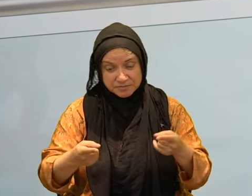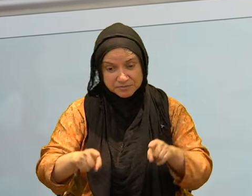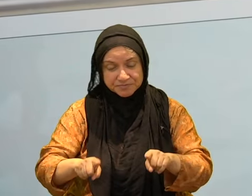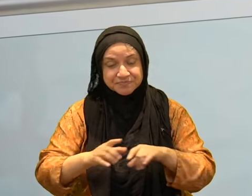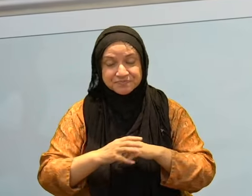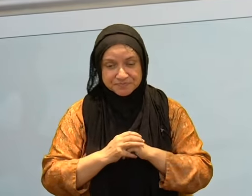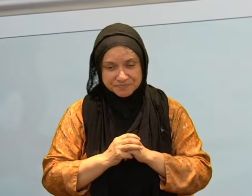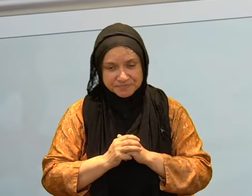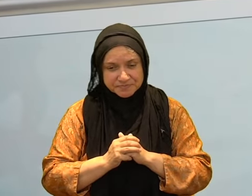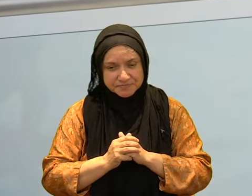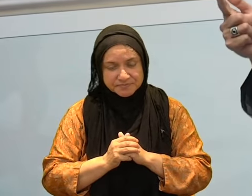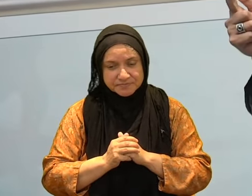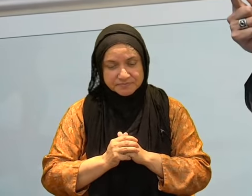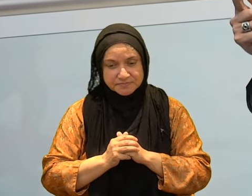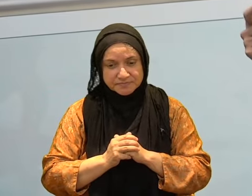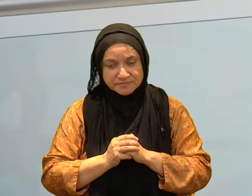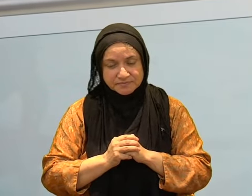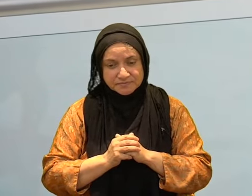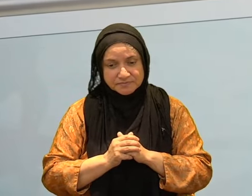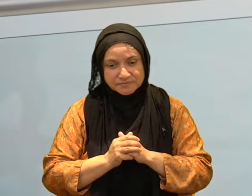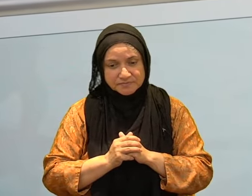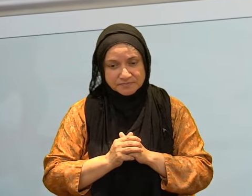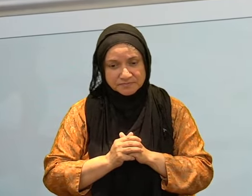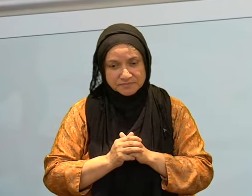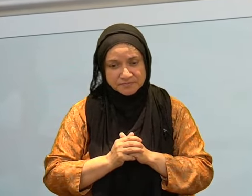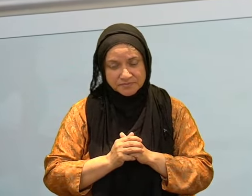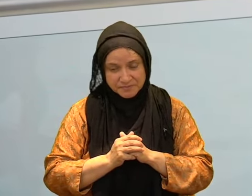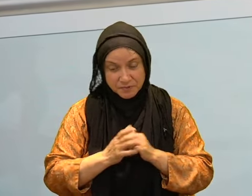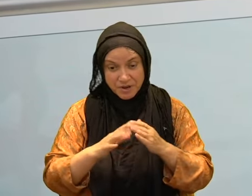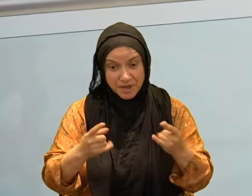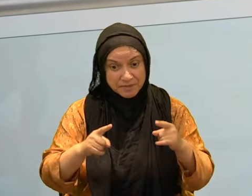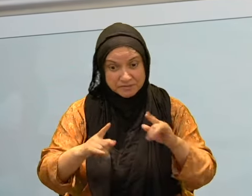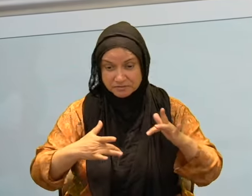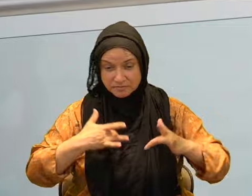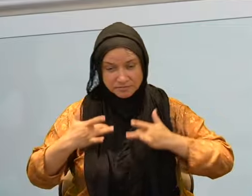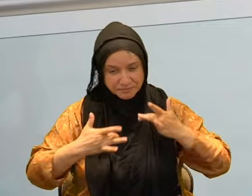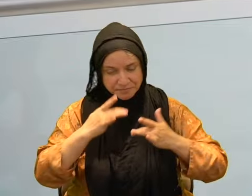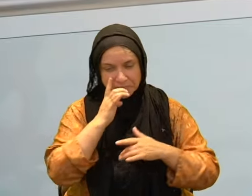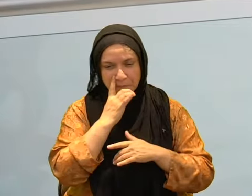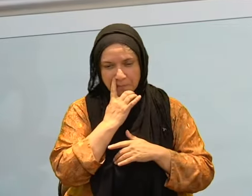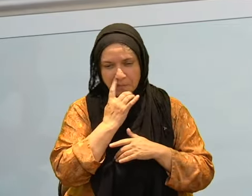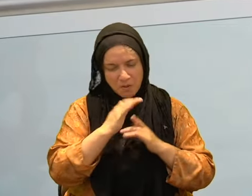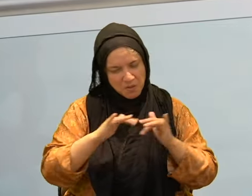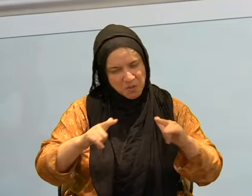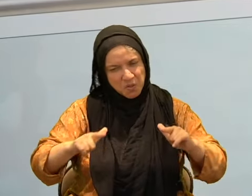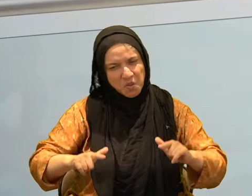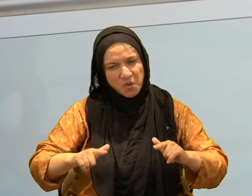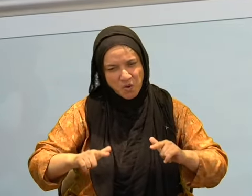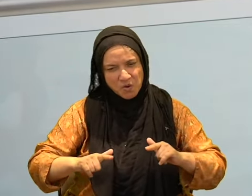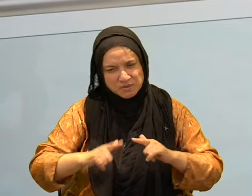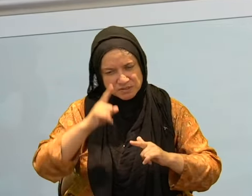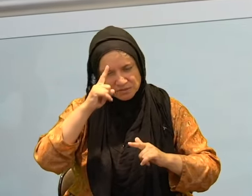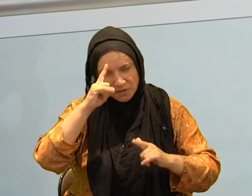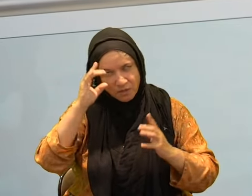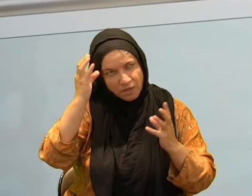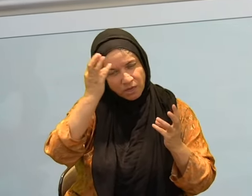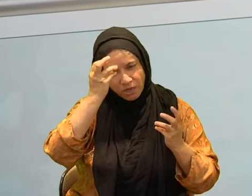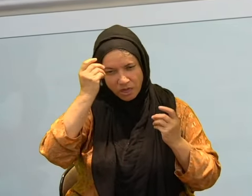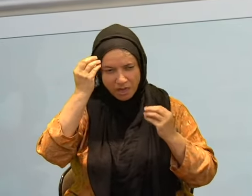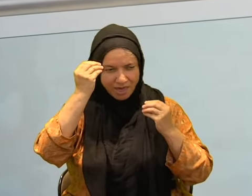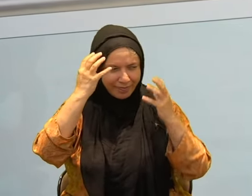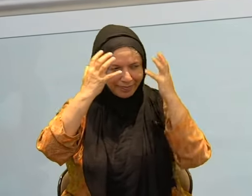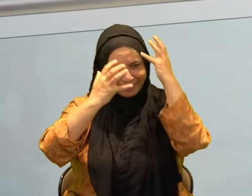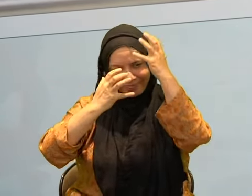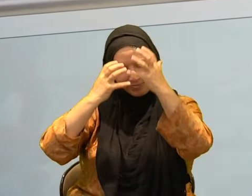haram? His senses are lost. So what do? At that point, you are under influence, literally under the